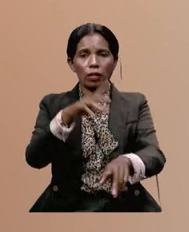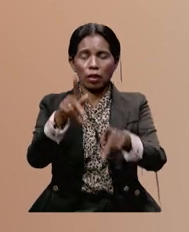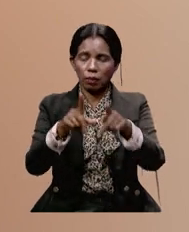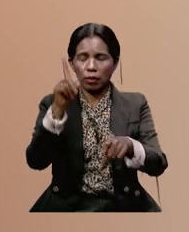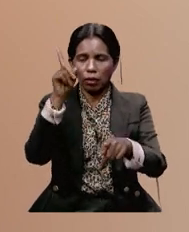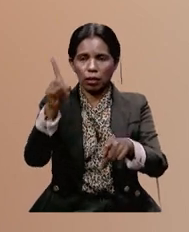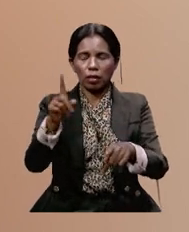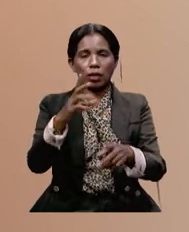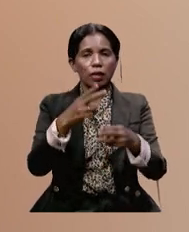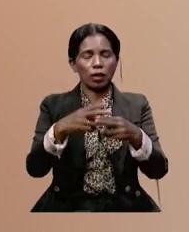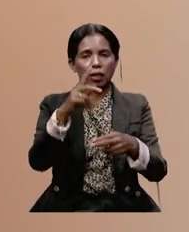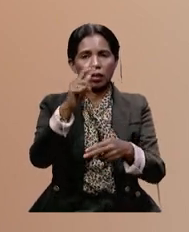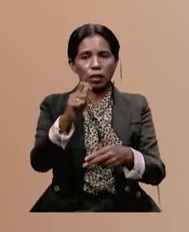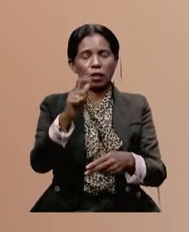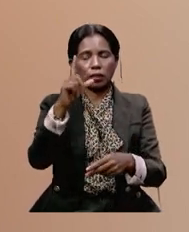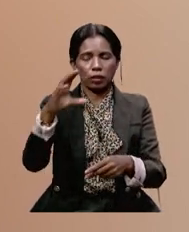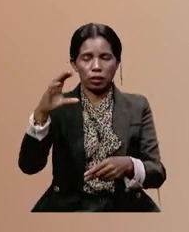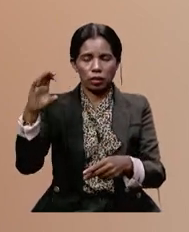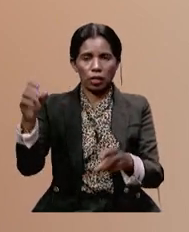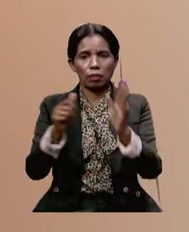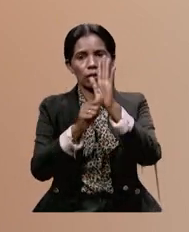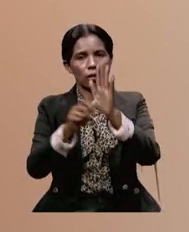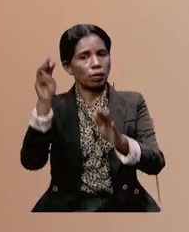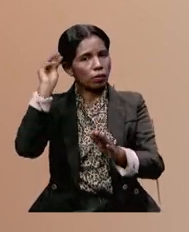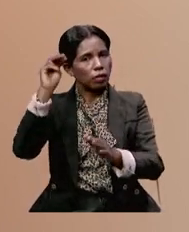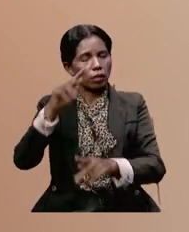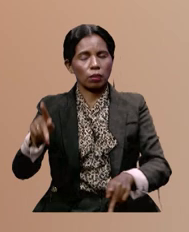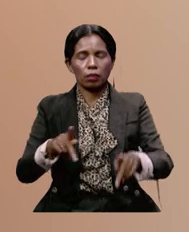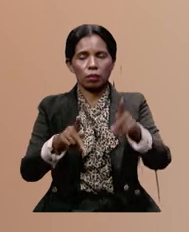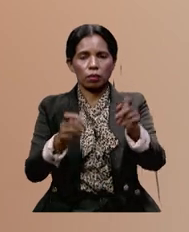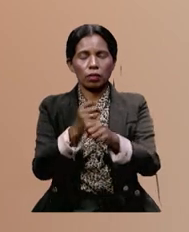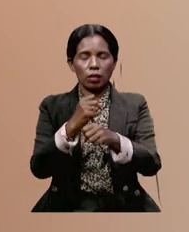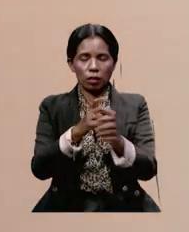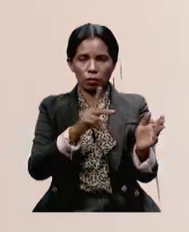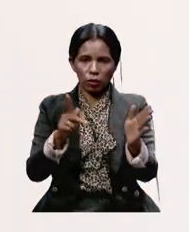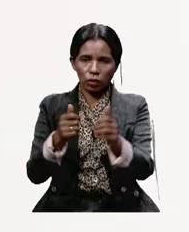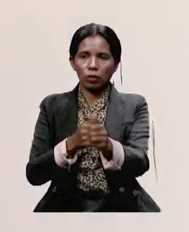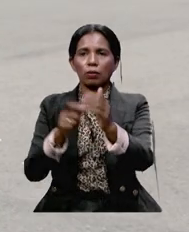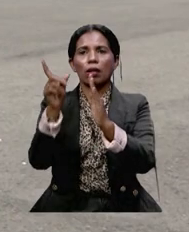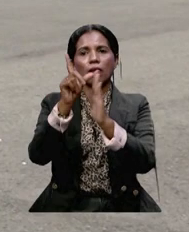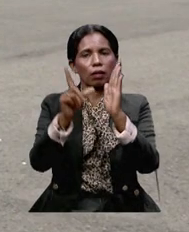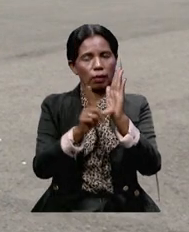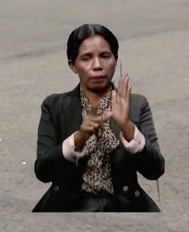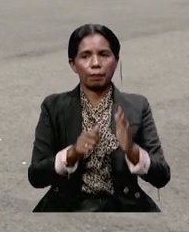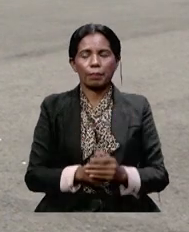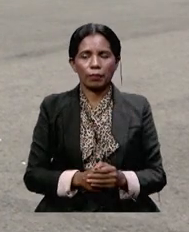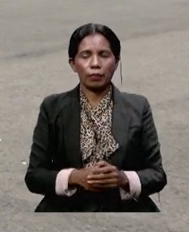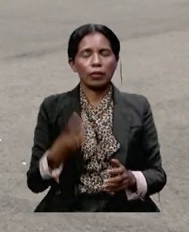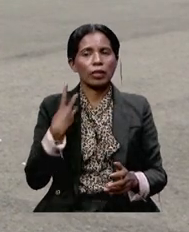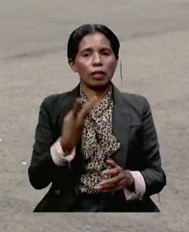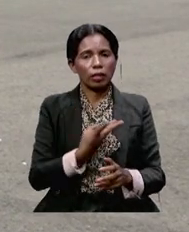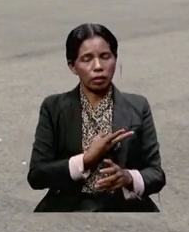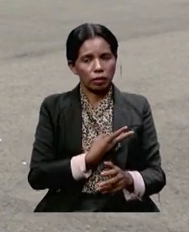inicia TCC ne bi aprezenta una ba Ministeriu Publiku ho di halo processo tuir lei. Foi na dau kita